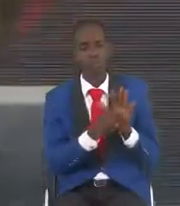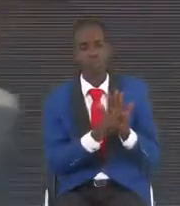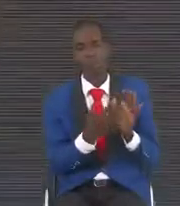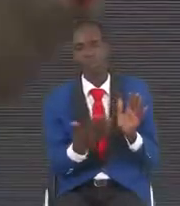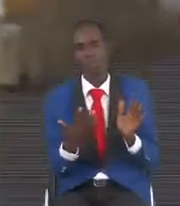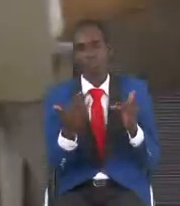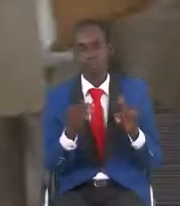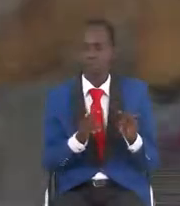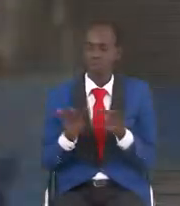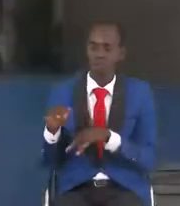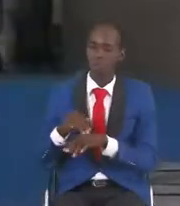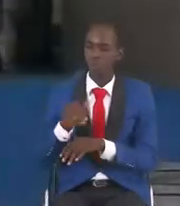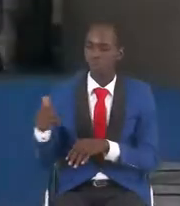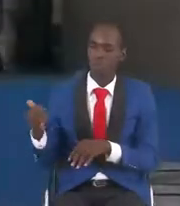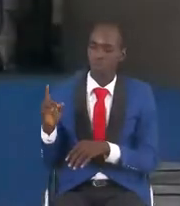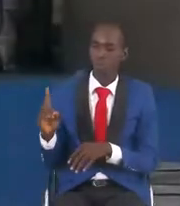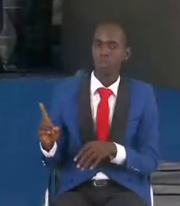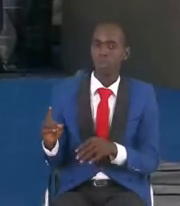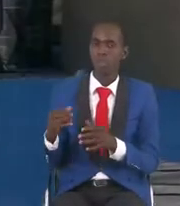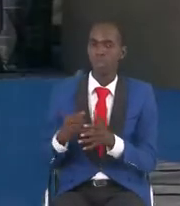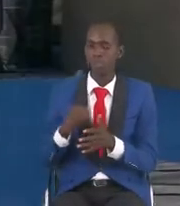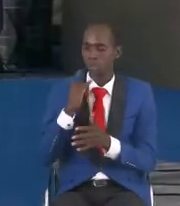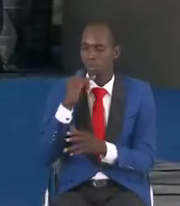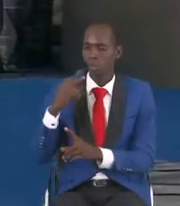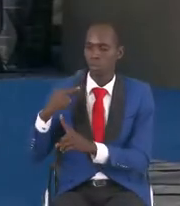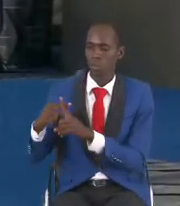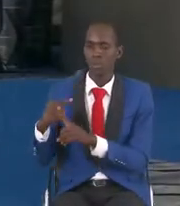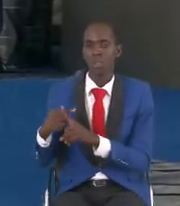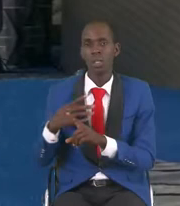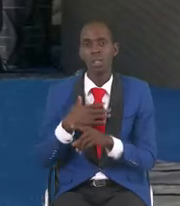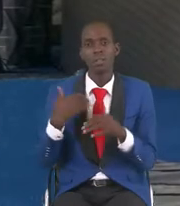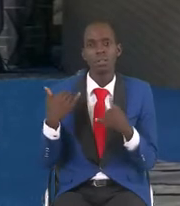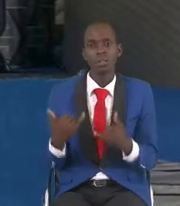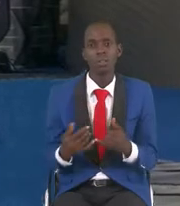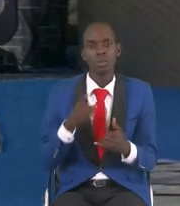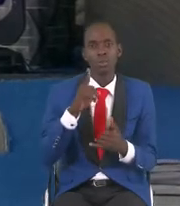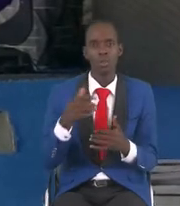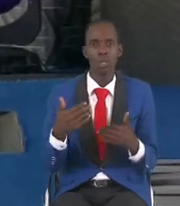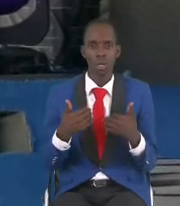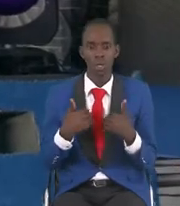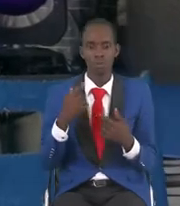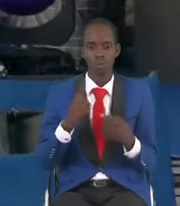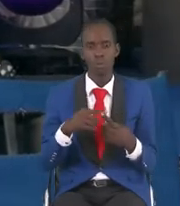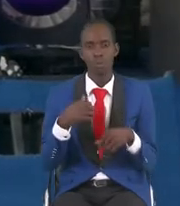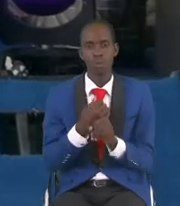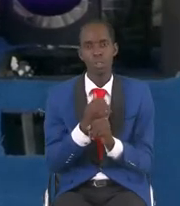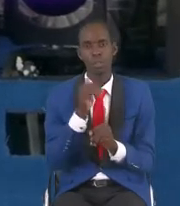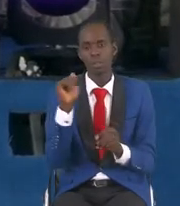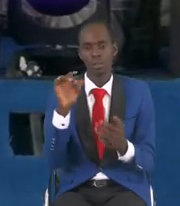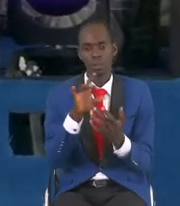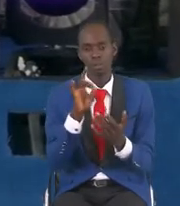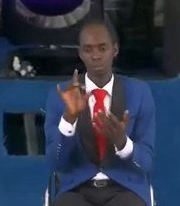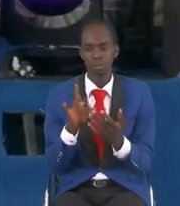this stream and it's positive. And now you have to make a choice.